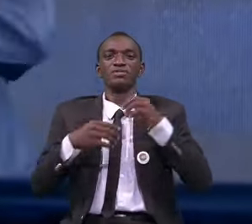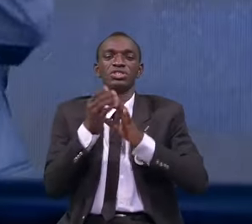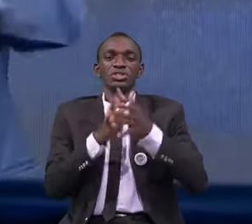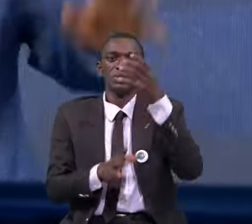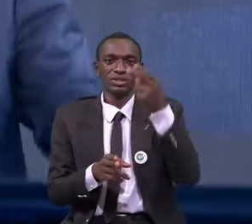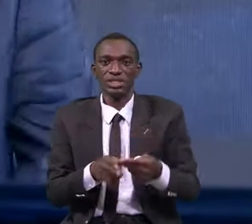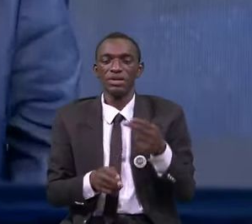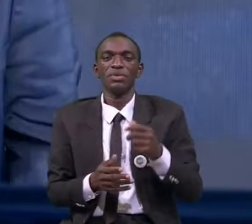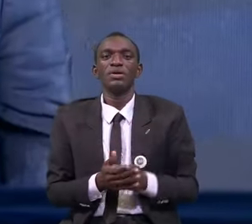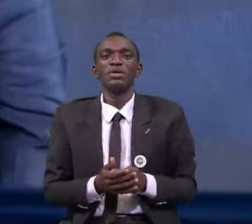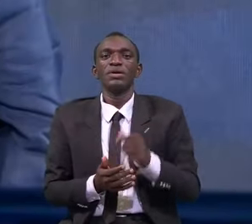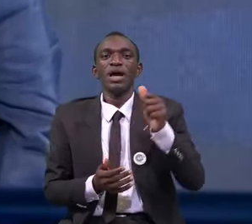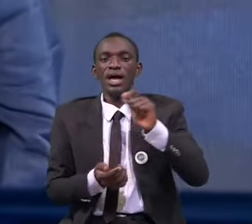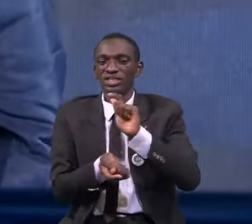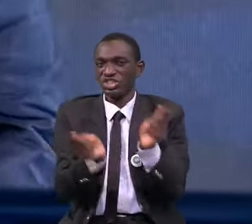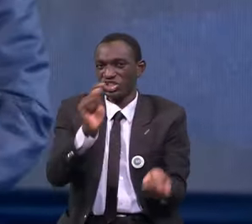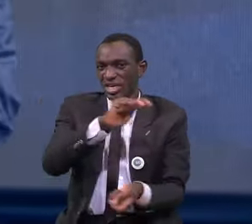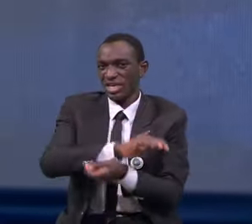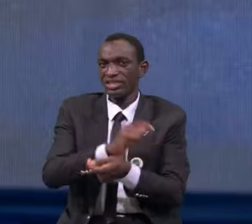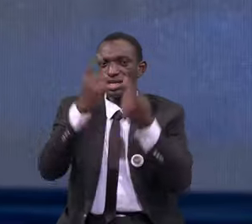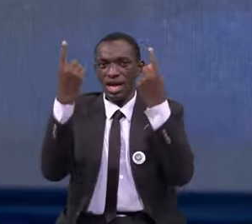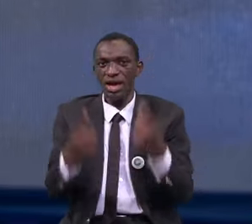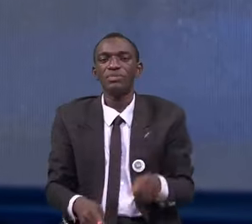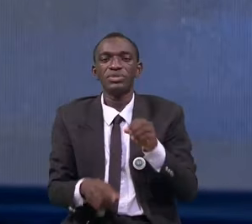A change is taking place in your life.